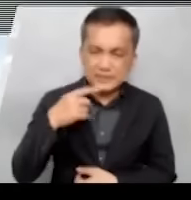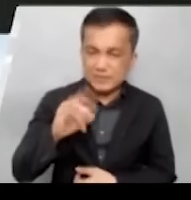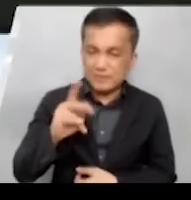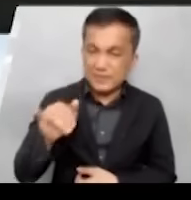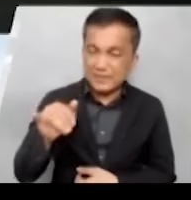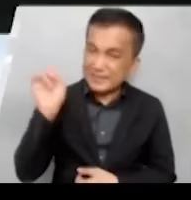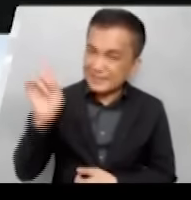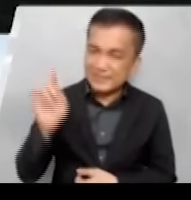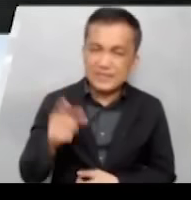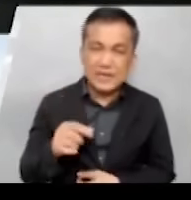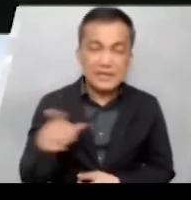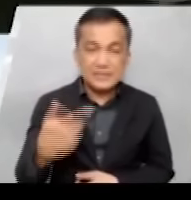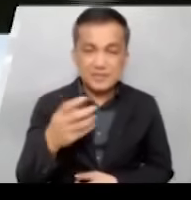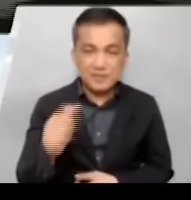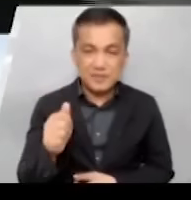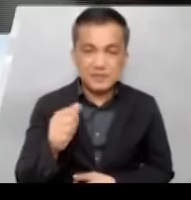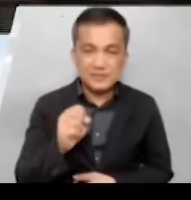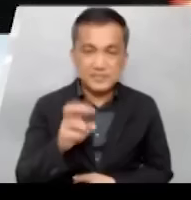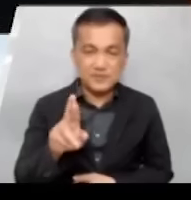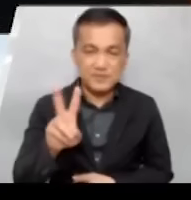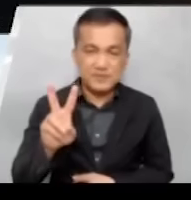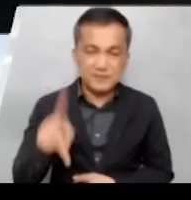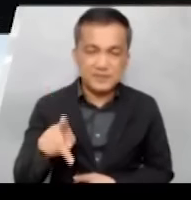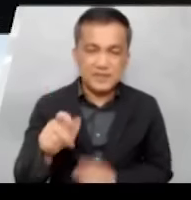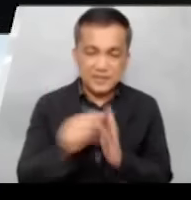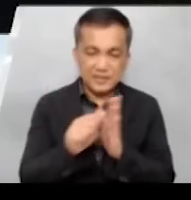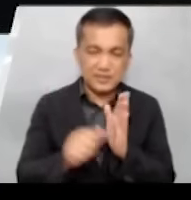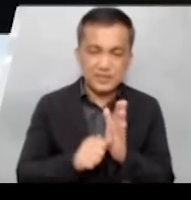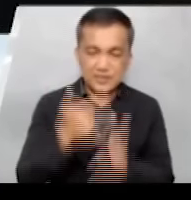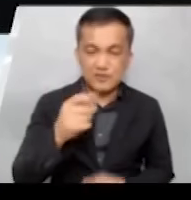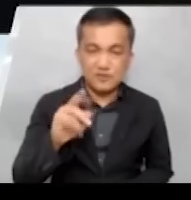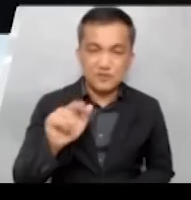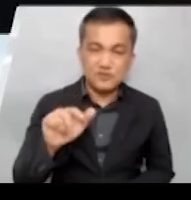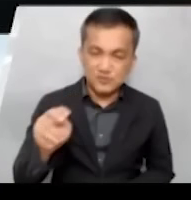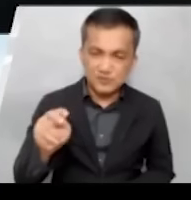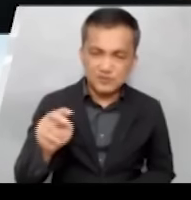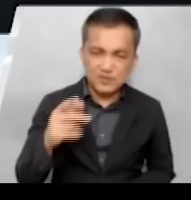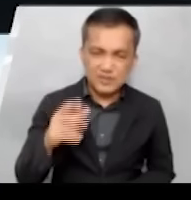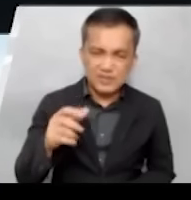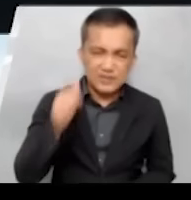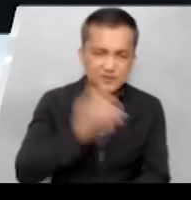Network Senior Vice President Attorney Annette Gozon Valdez with daughter Anya.